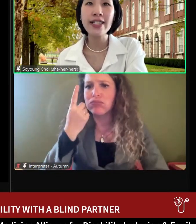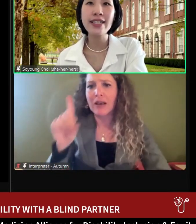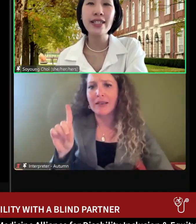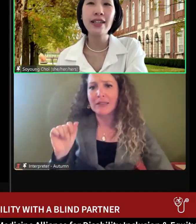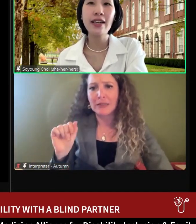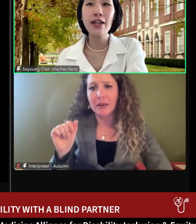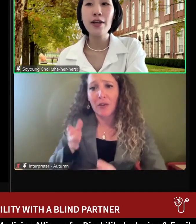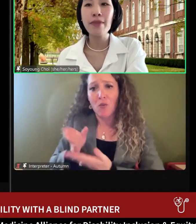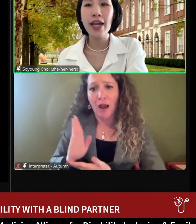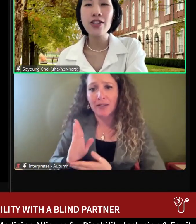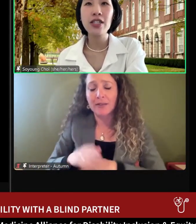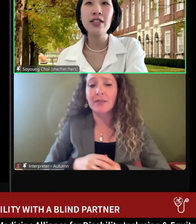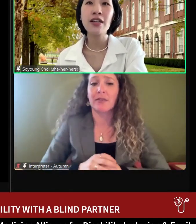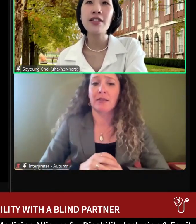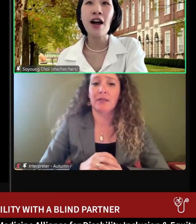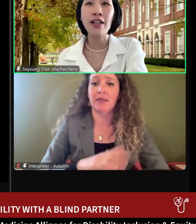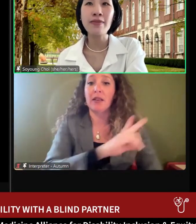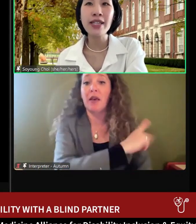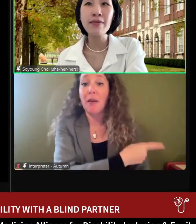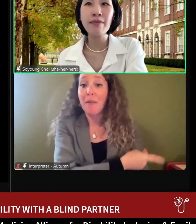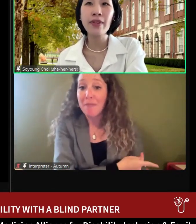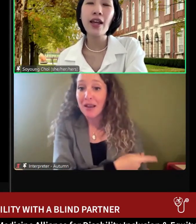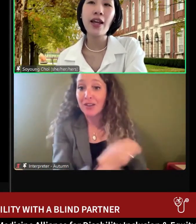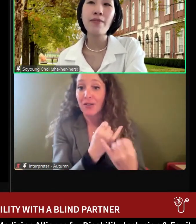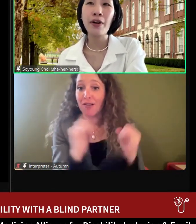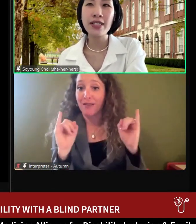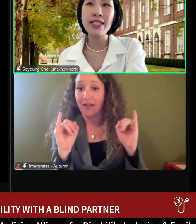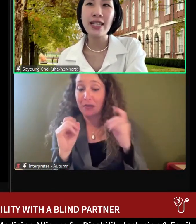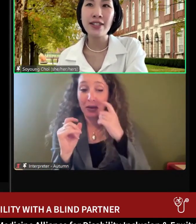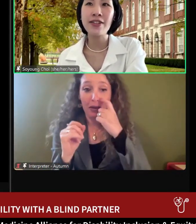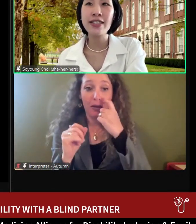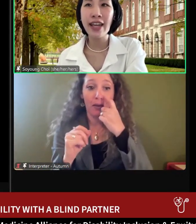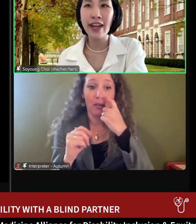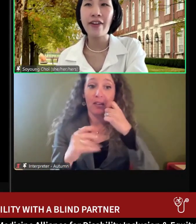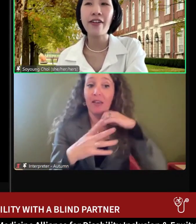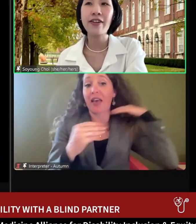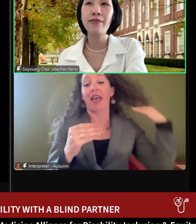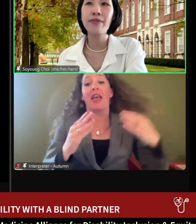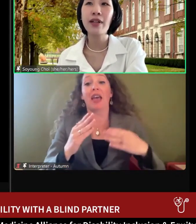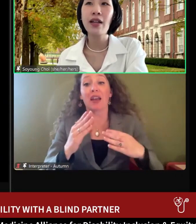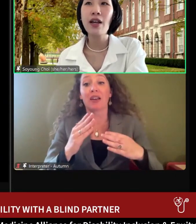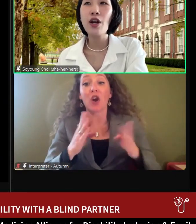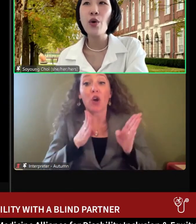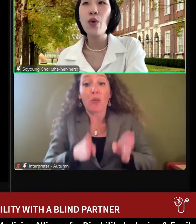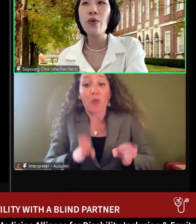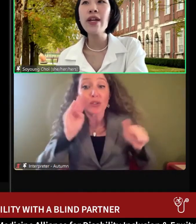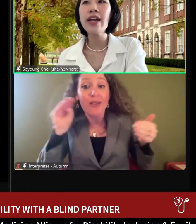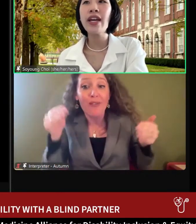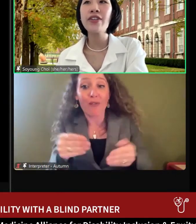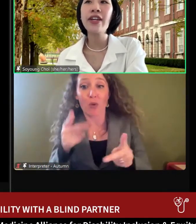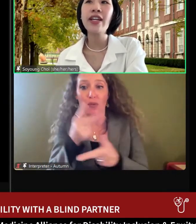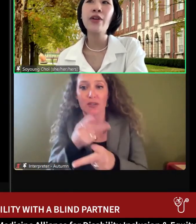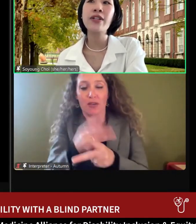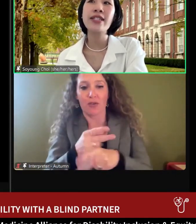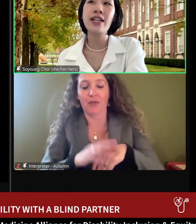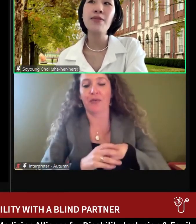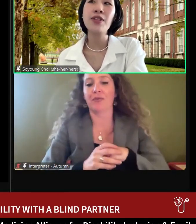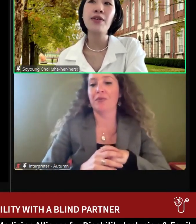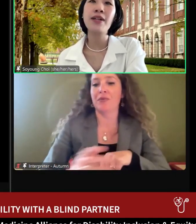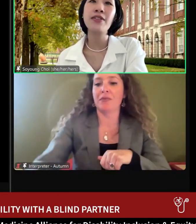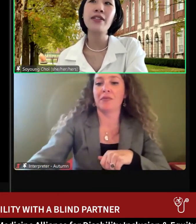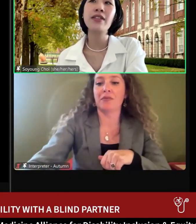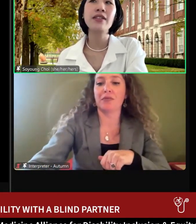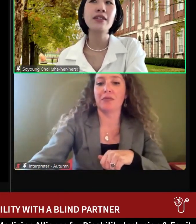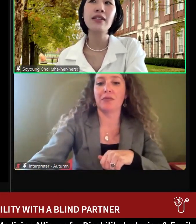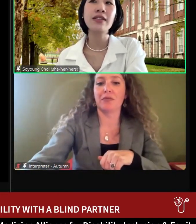disability rights, patient autonomy, and person centered care. When we educate